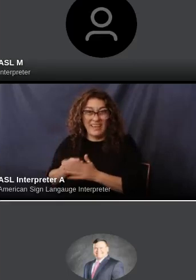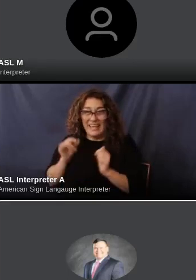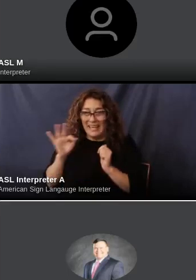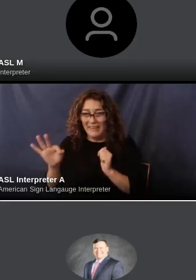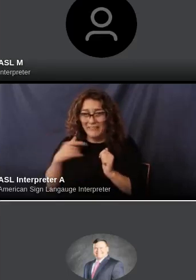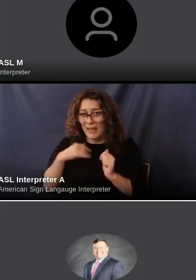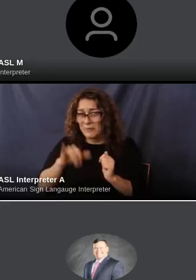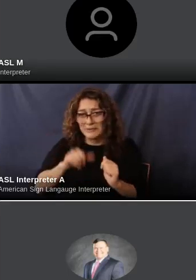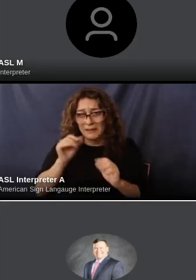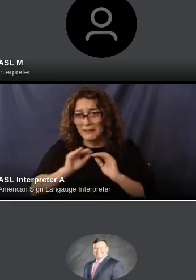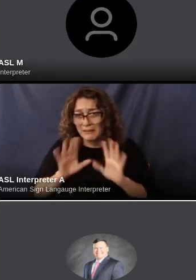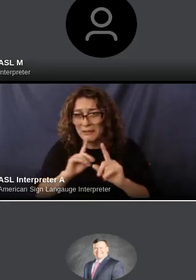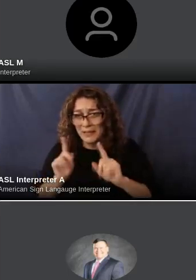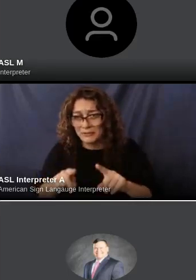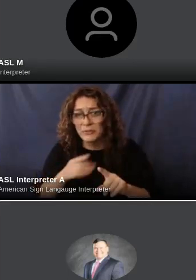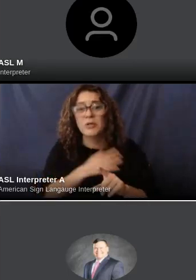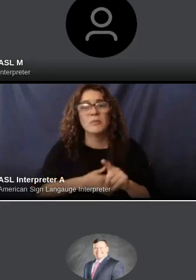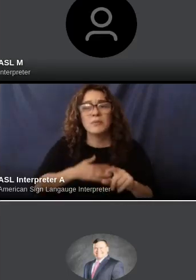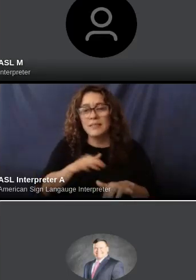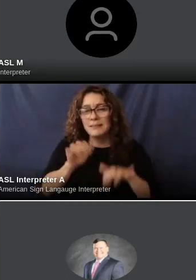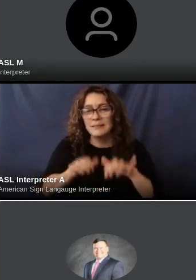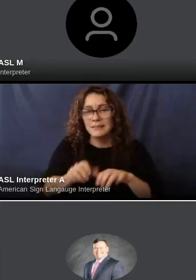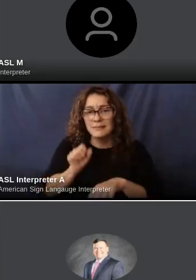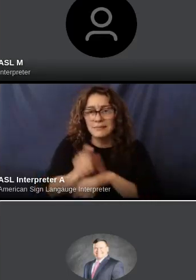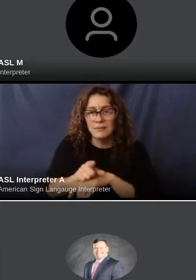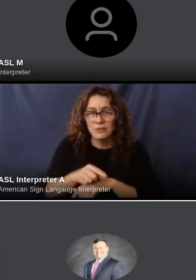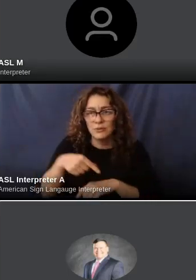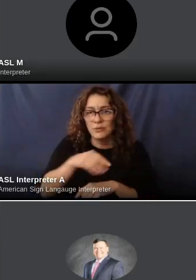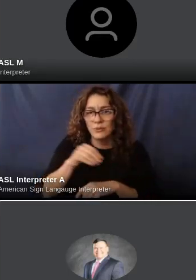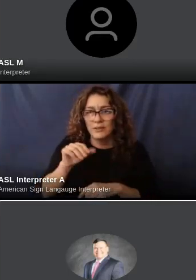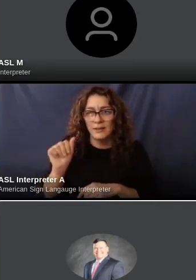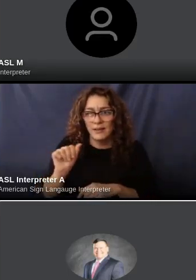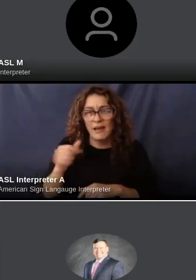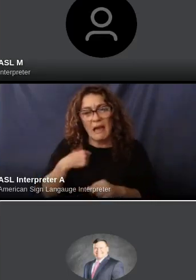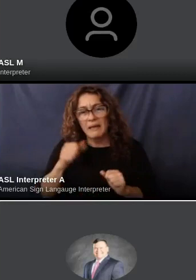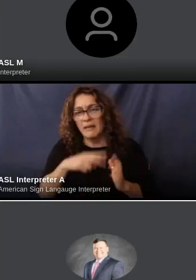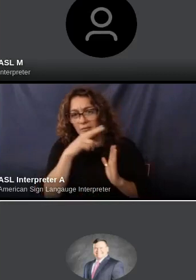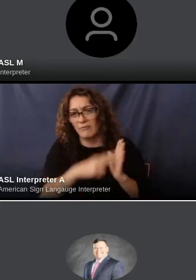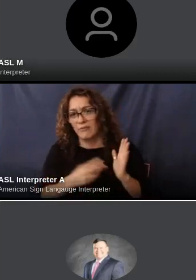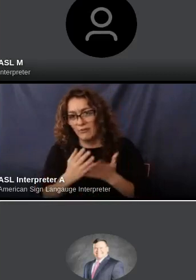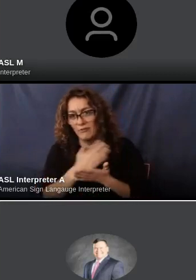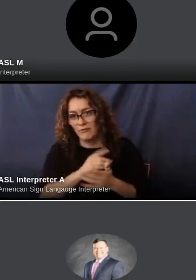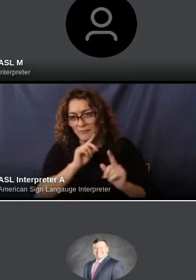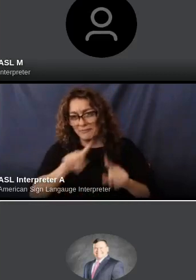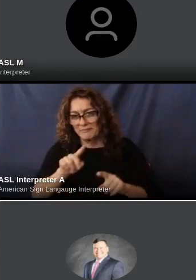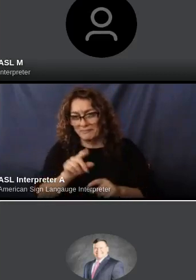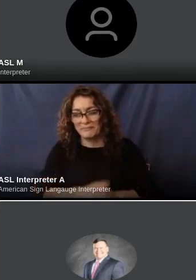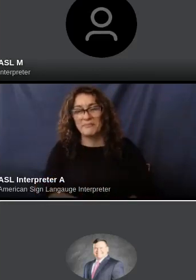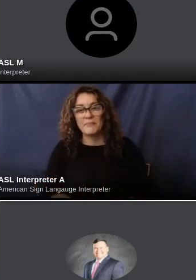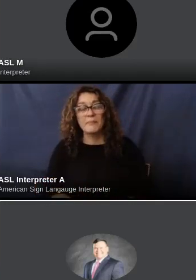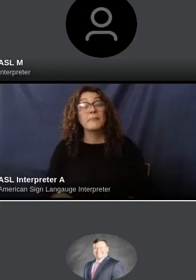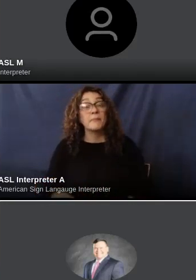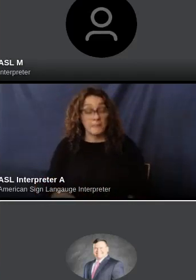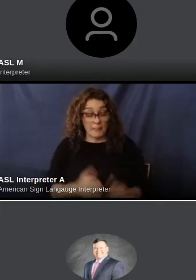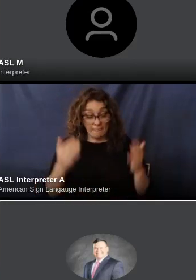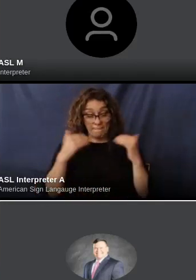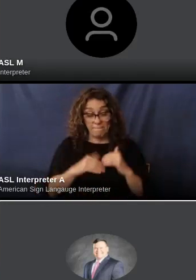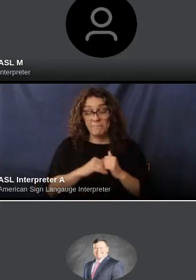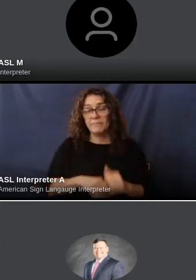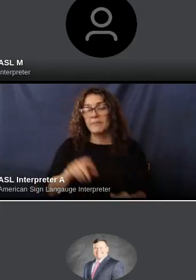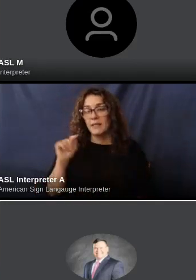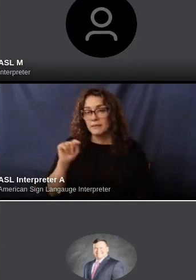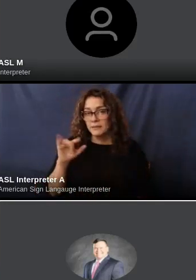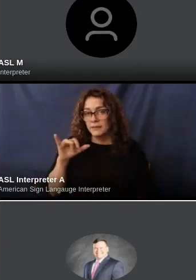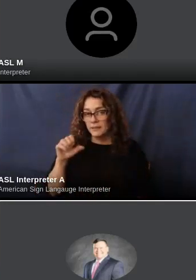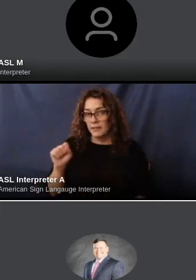Okay, great. And then we had another question come in. Could we use T-Class funds to purchase a